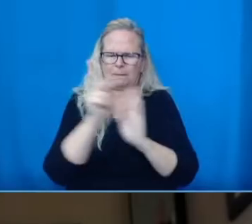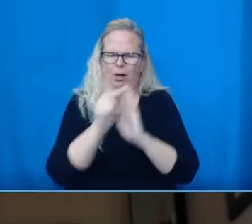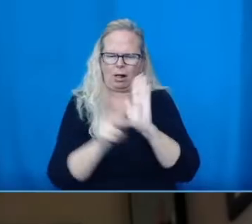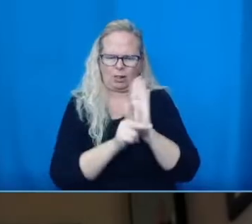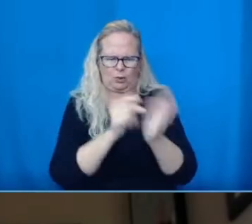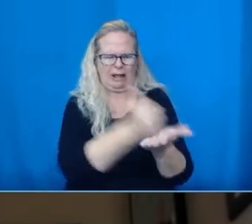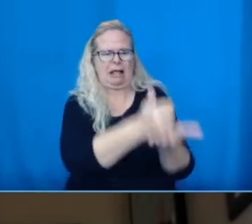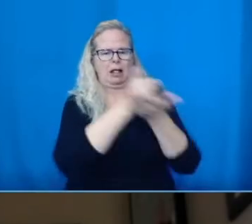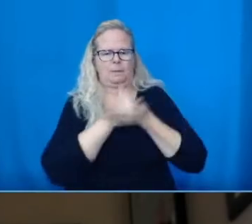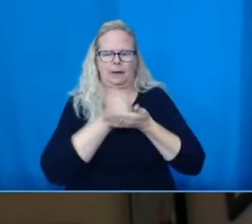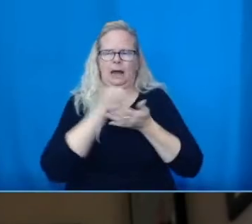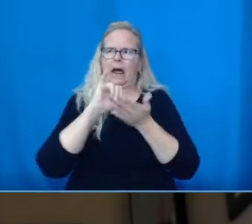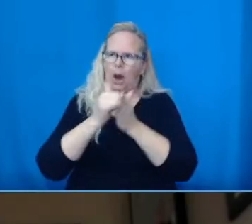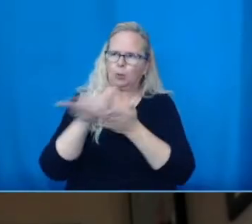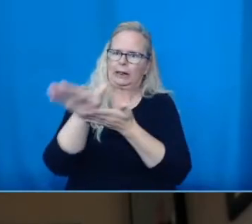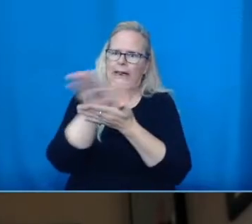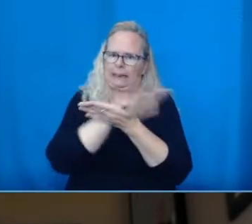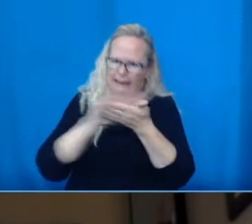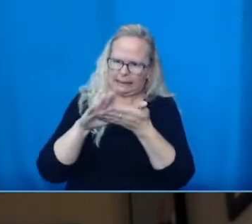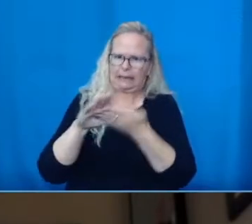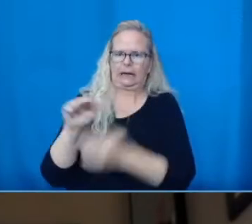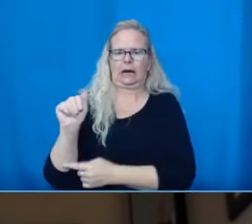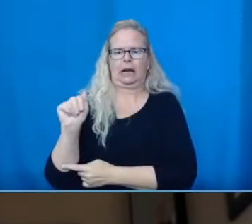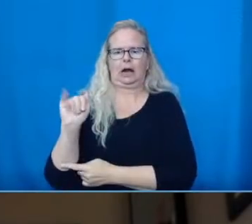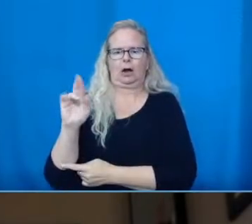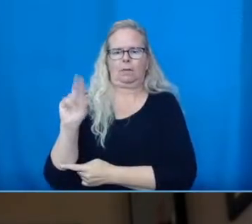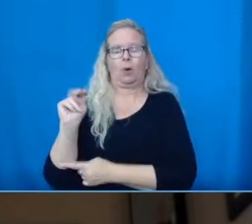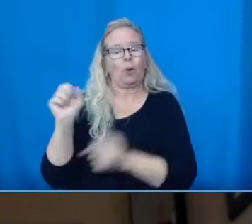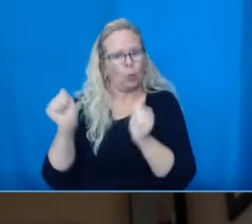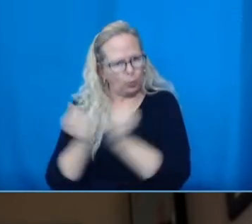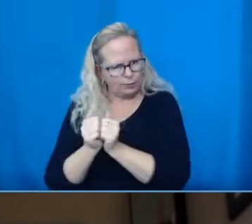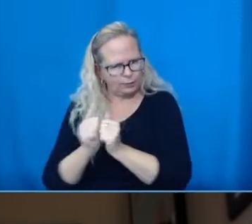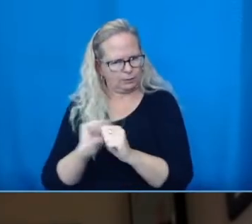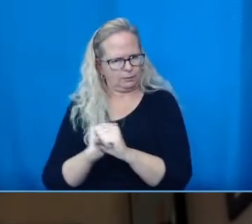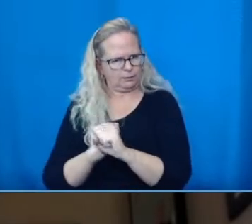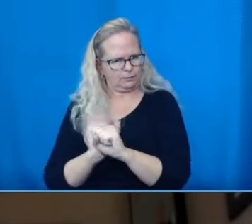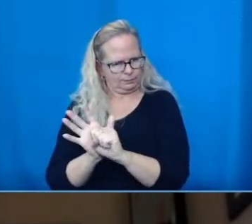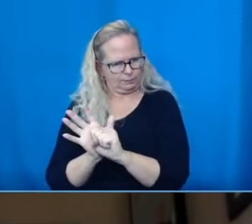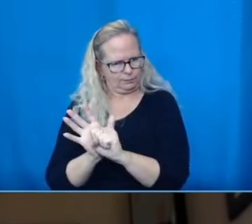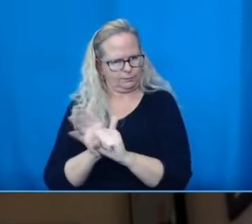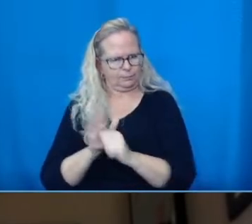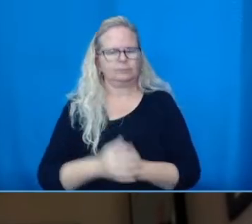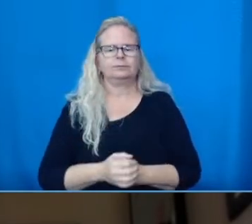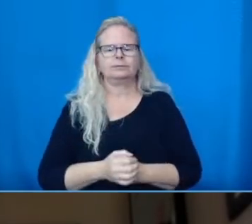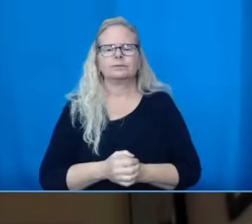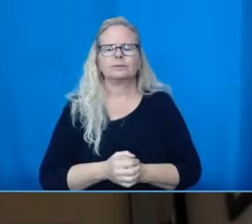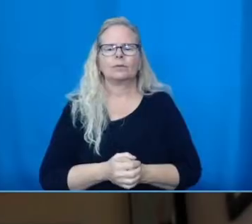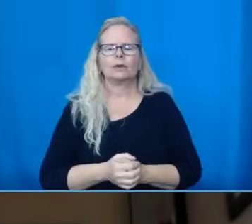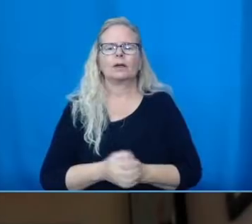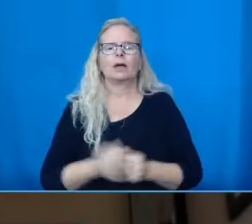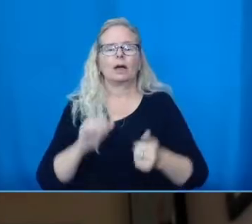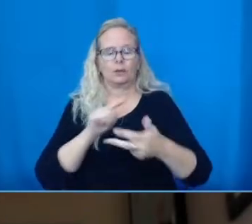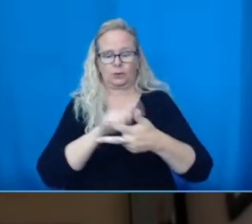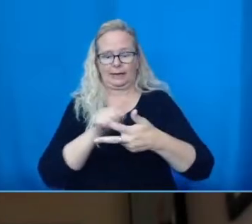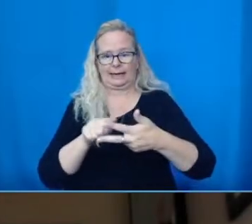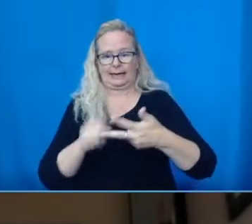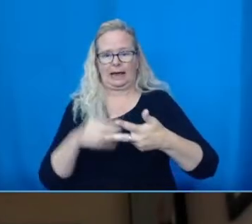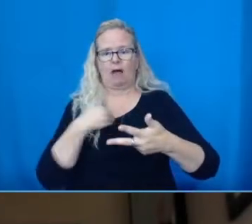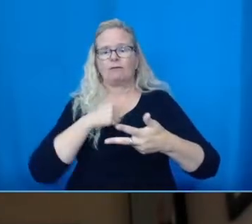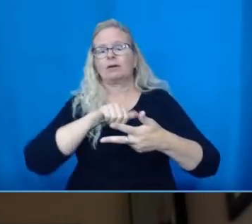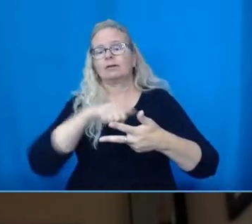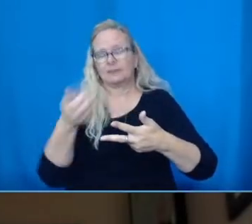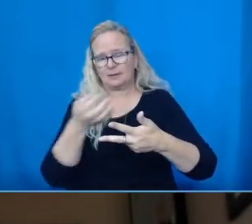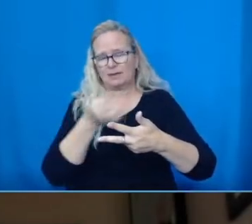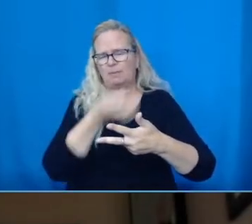These leaders in their fields have been tirelessly advocating to ensure that the life-saving acceptance, understanding, and adopting